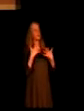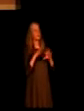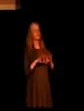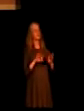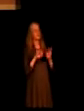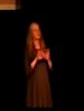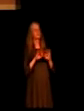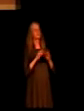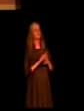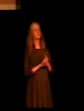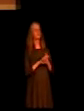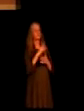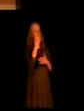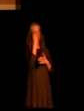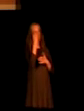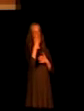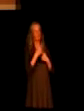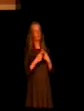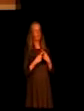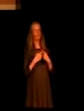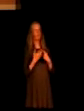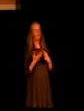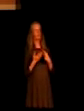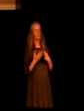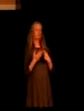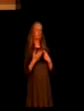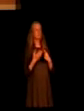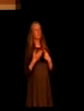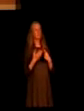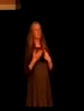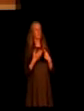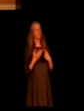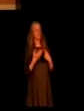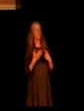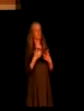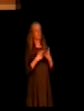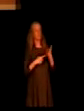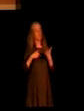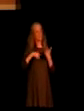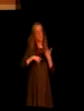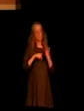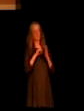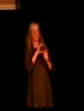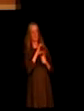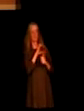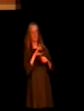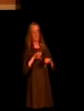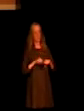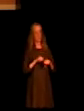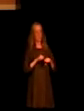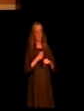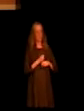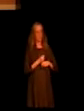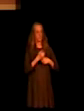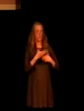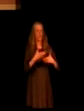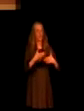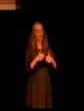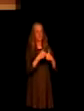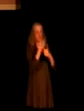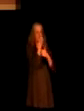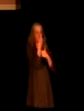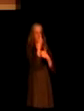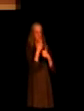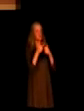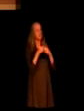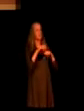you start thinking through what this attribute could bring to our understanding